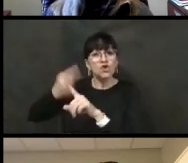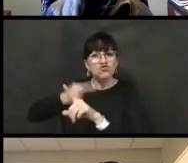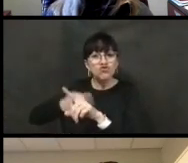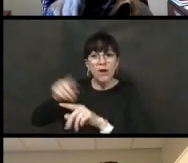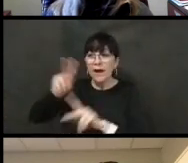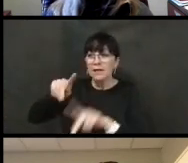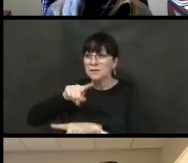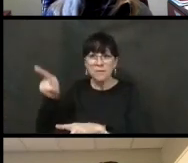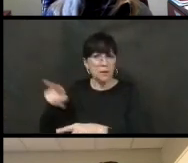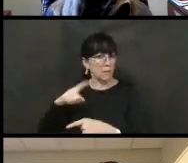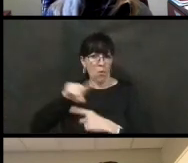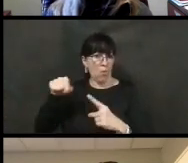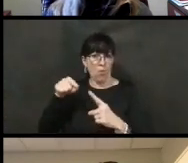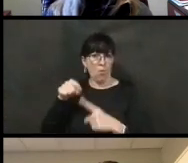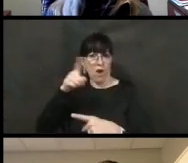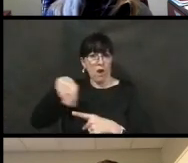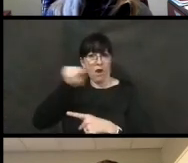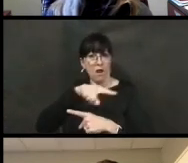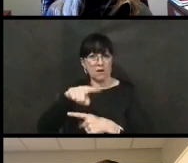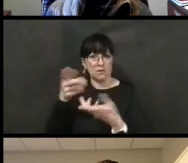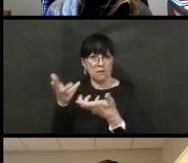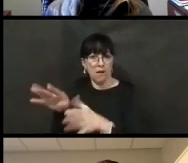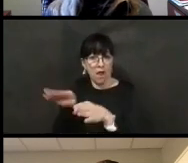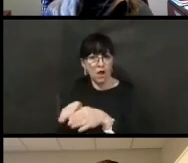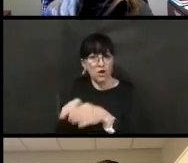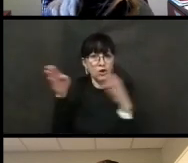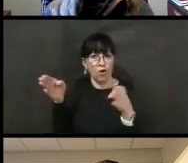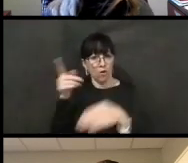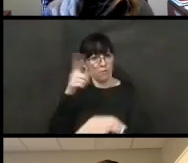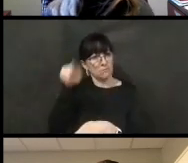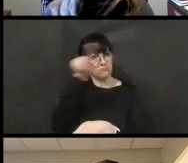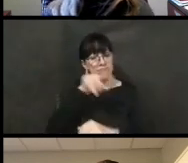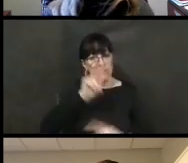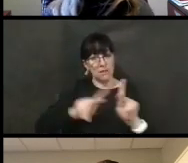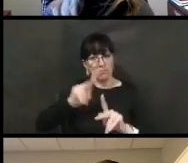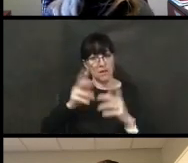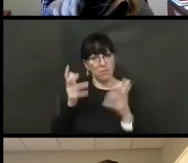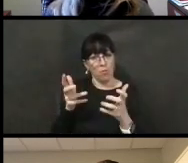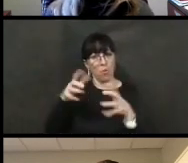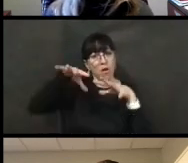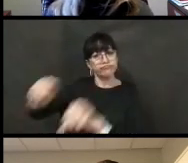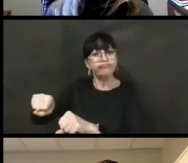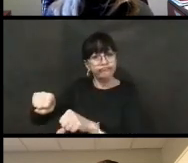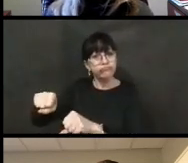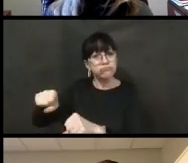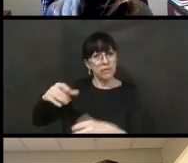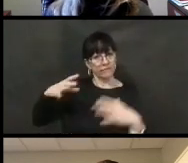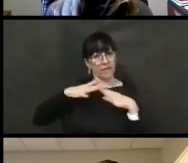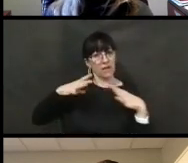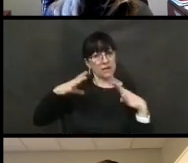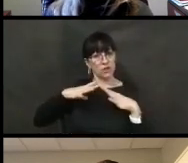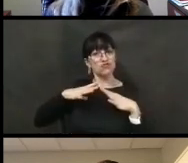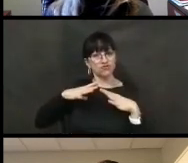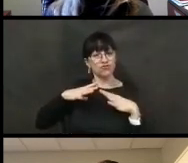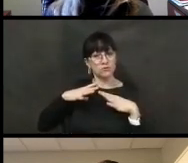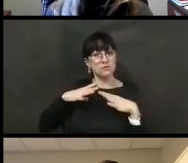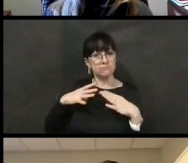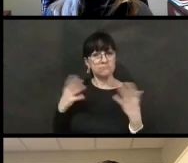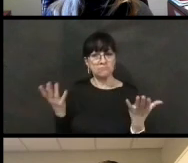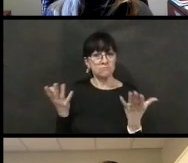planning? Also, does the state have any plans to offer assistance to agents who will lose commissions? Any